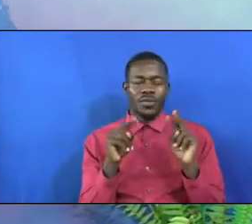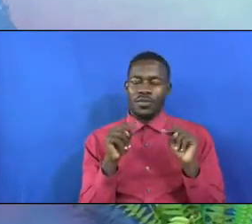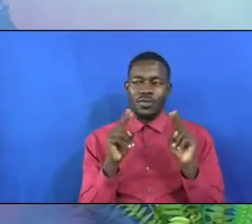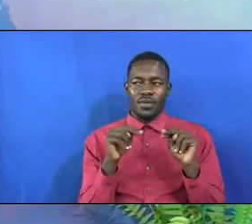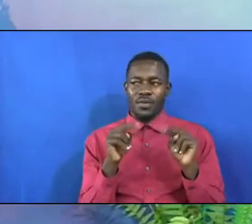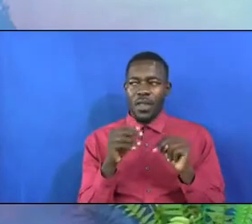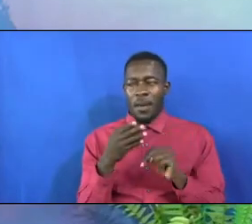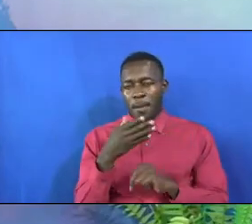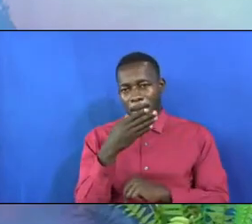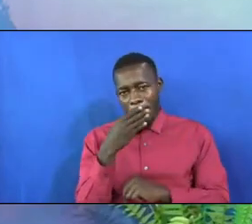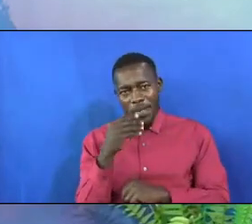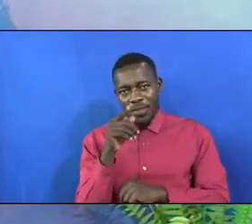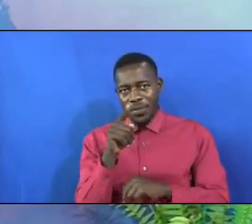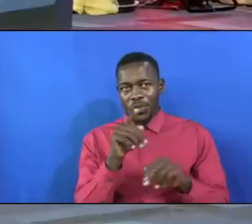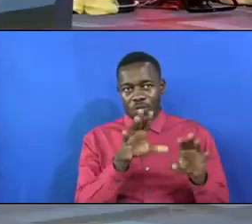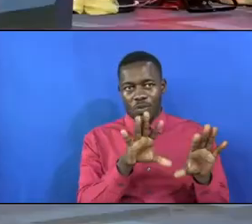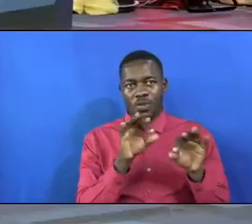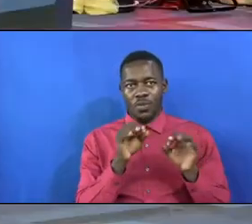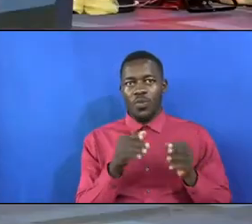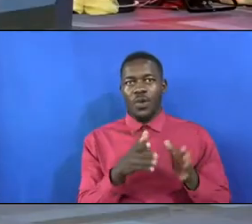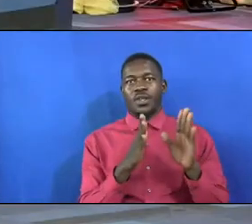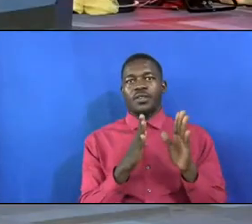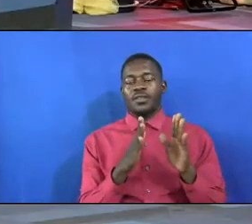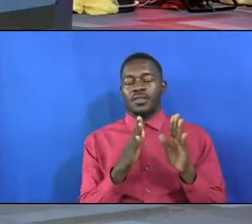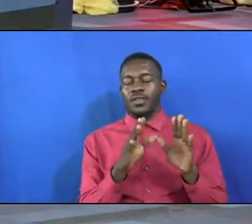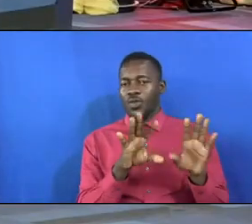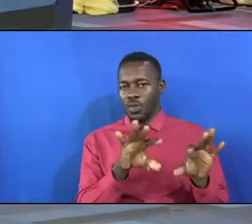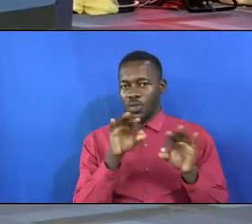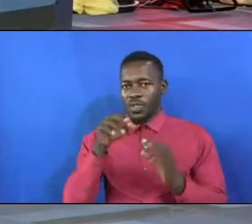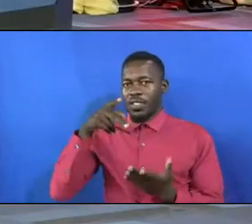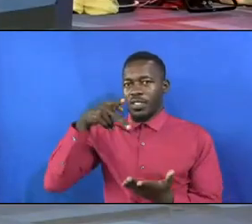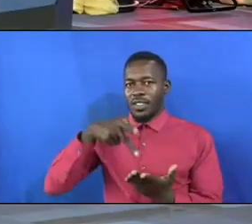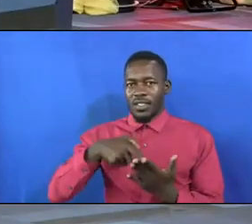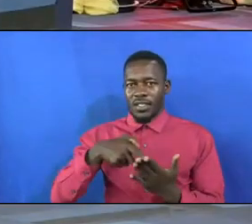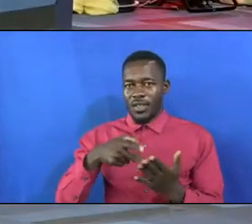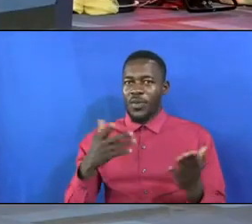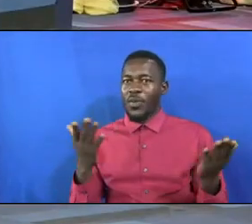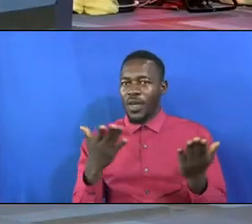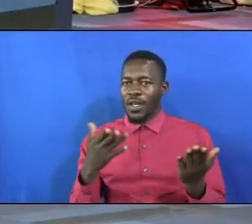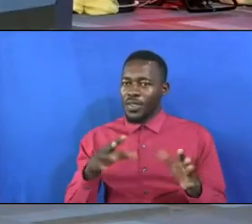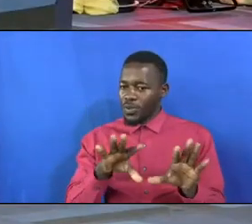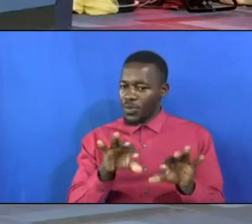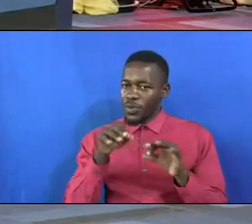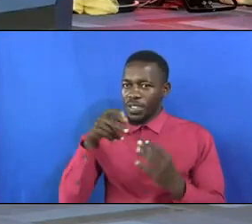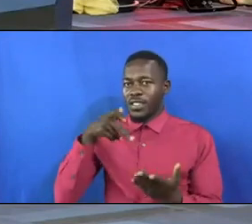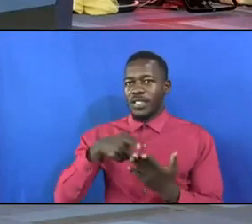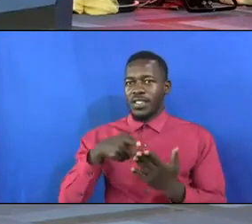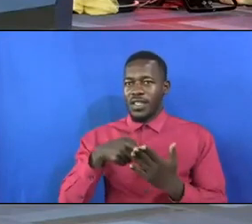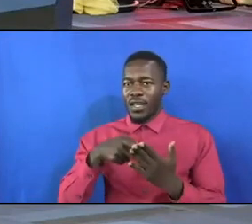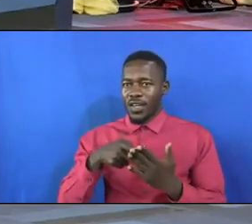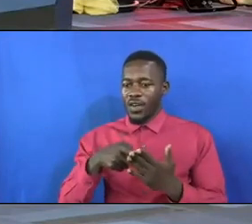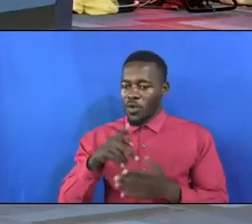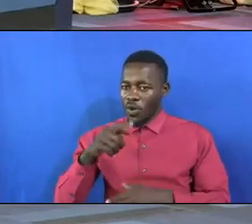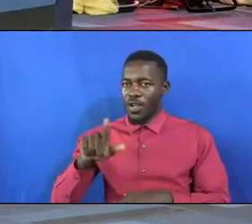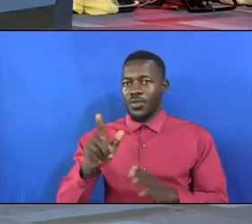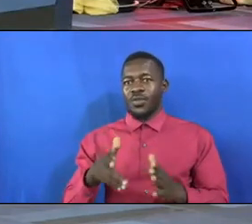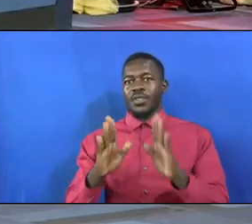calls for you to choose. Choose to stand. And choose to stand alone.